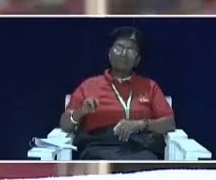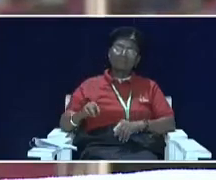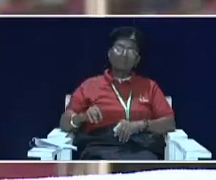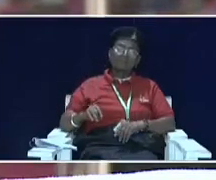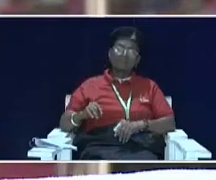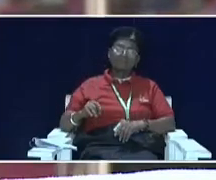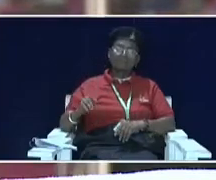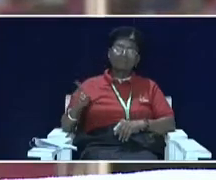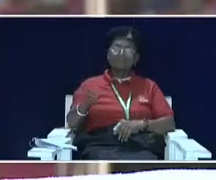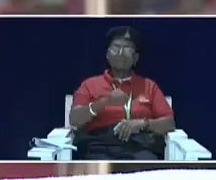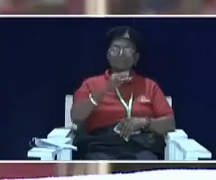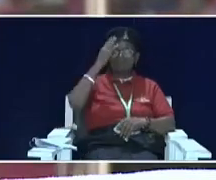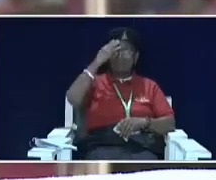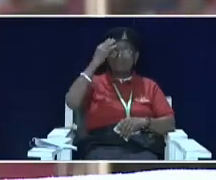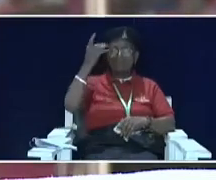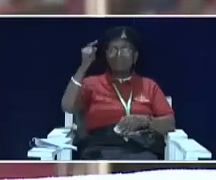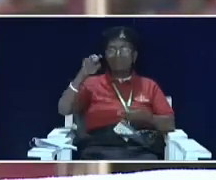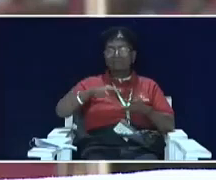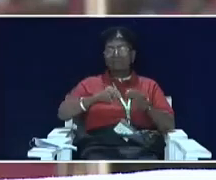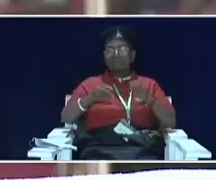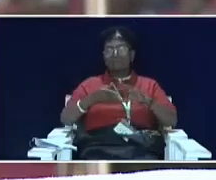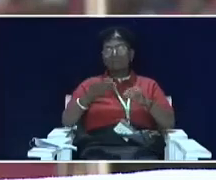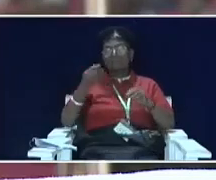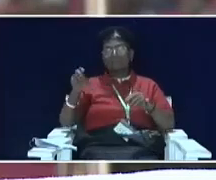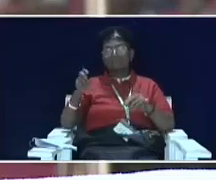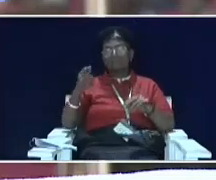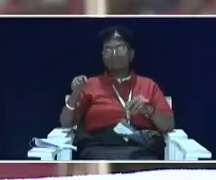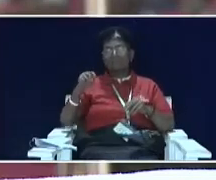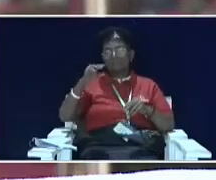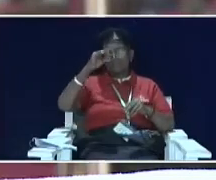52, you know the story of Bartimaeus.